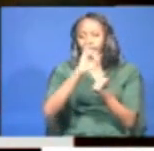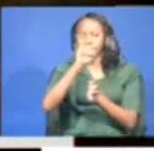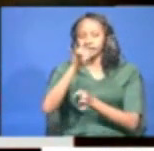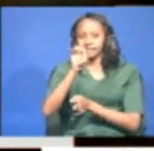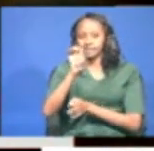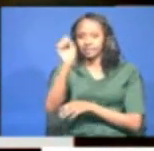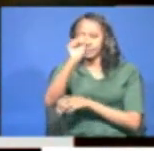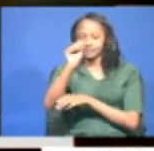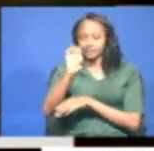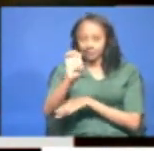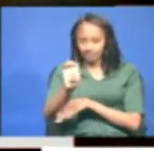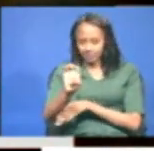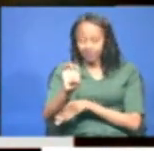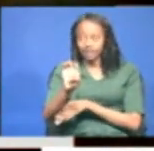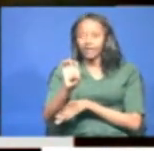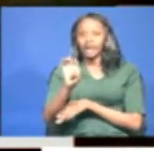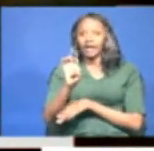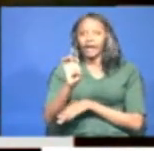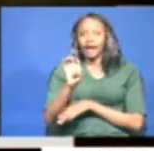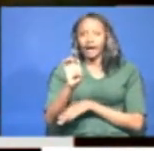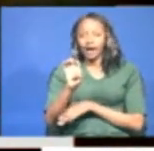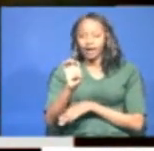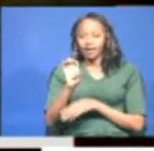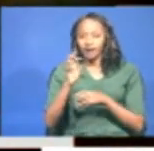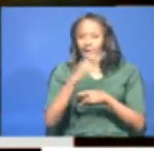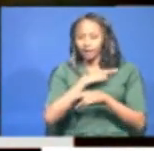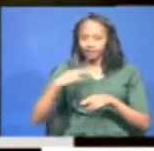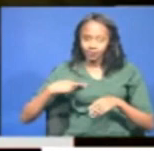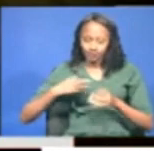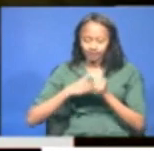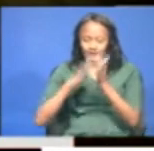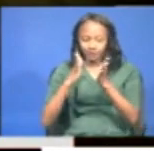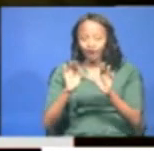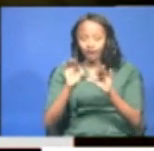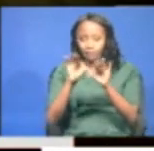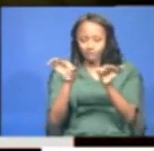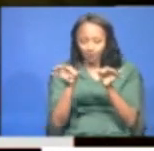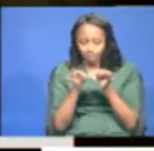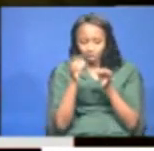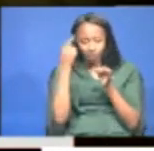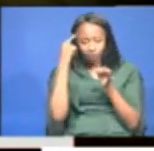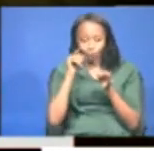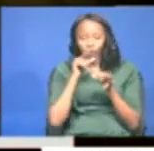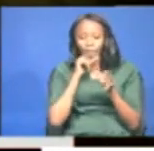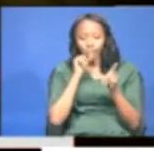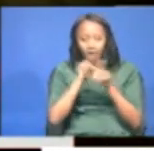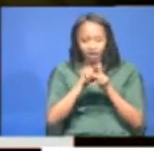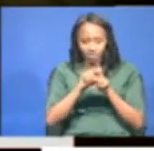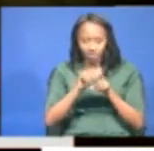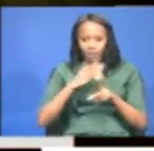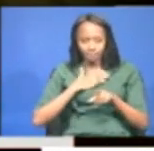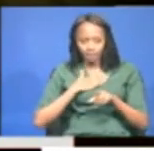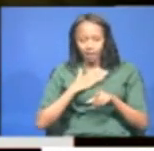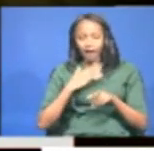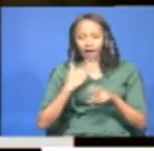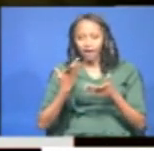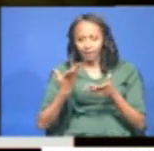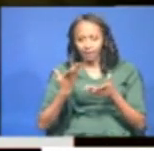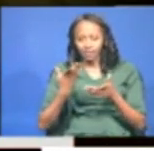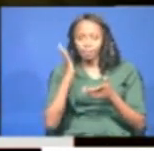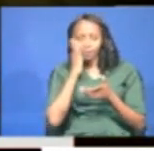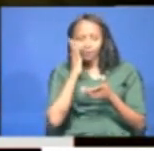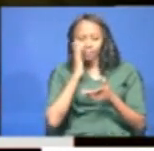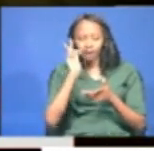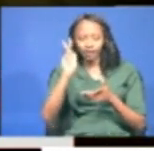Clergy, the family of my late brother, Mama Kevin, Stephen,